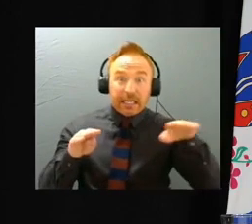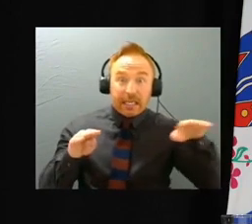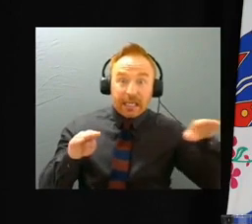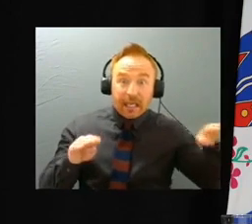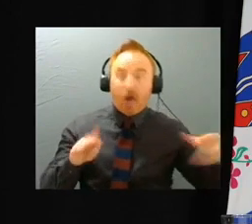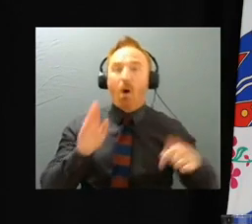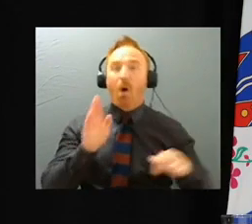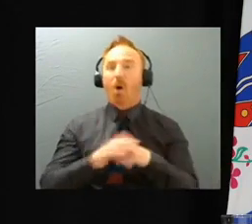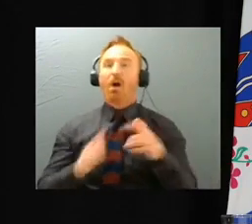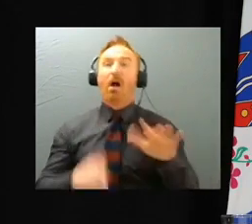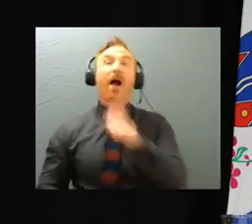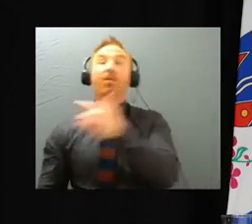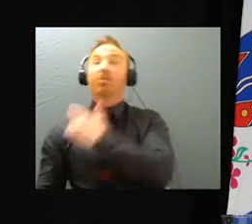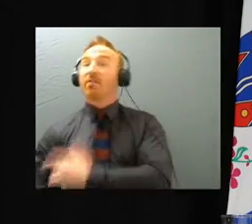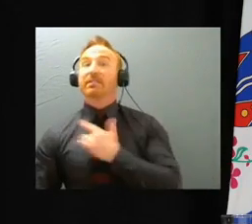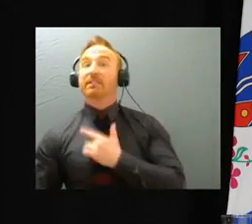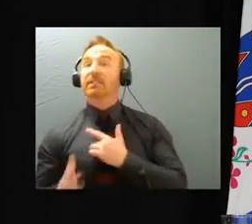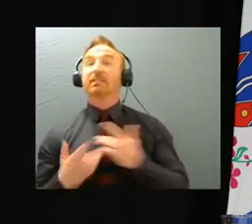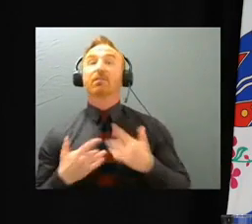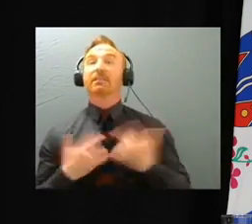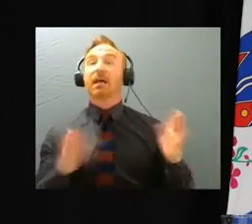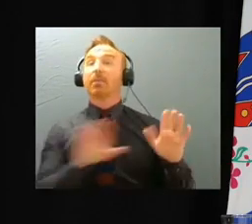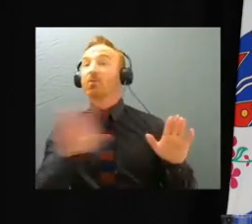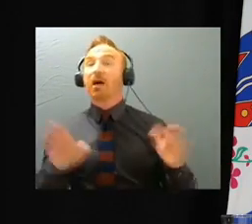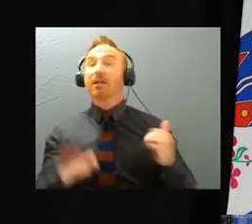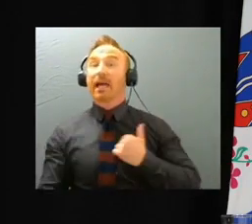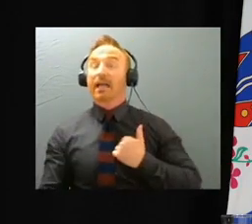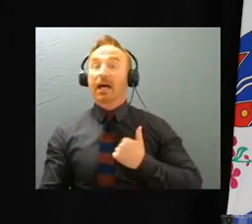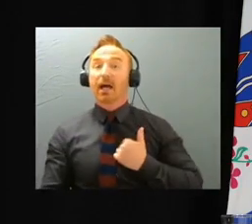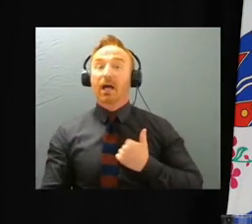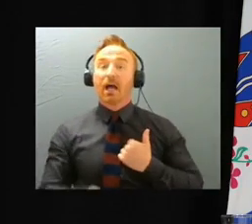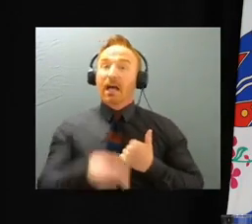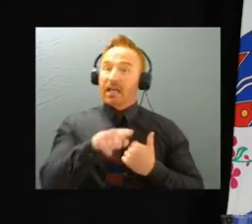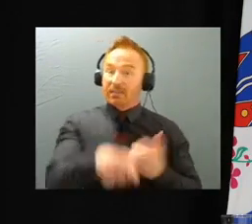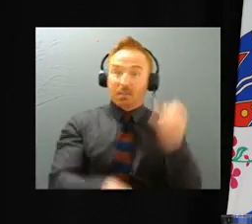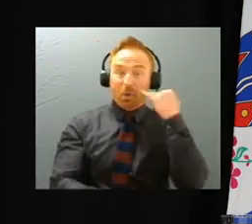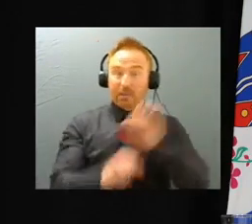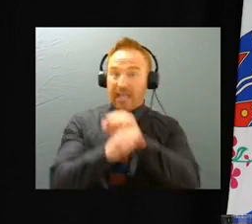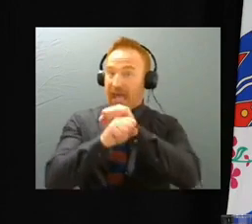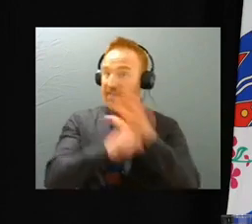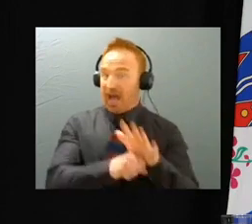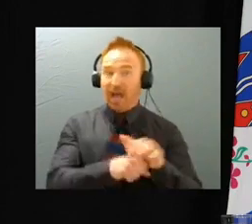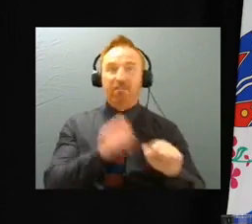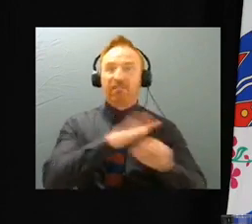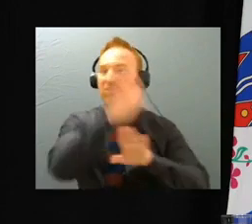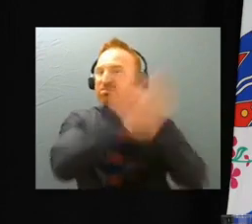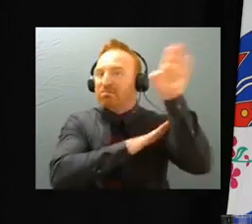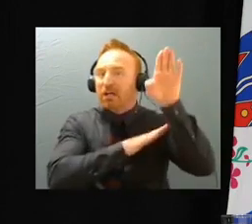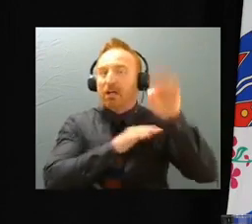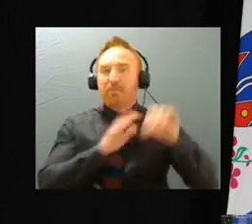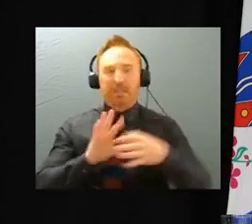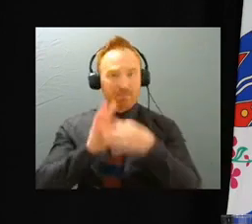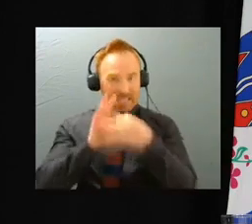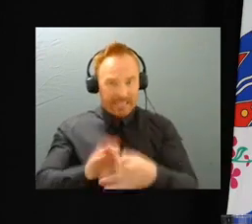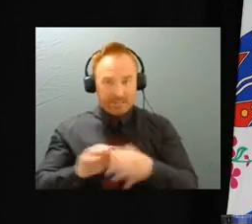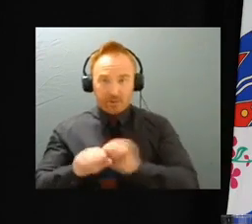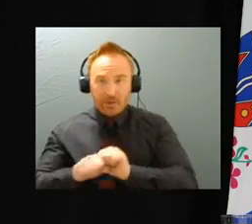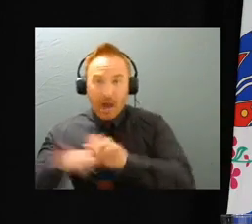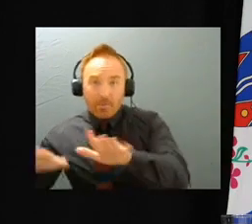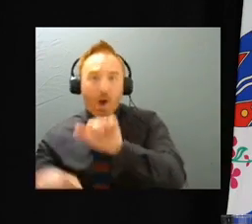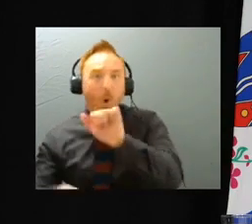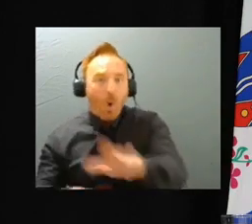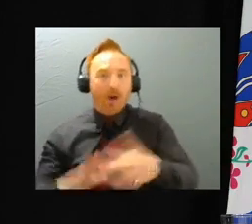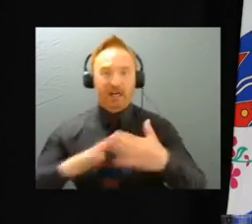are upticks in cases, are the cases being driven by outbreaks or by community spread? If cases are